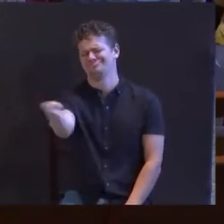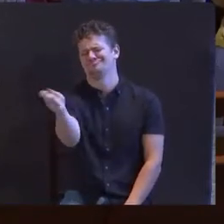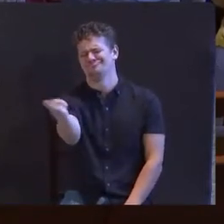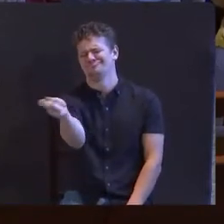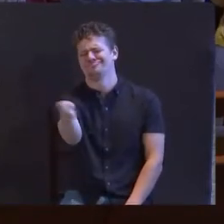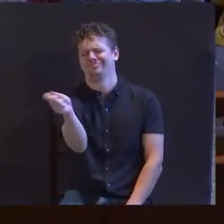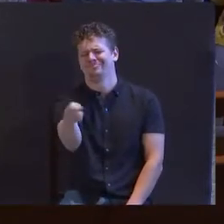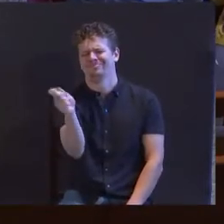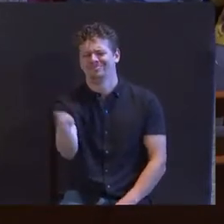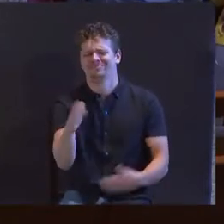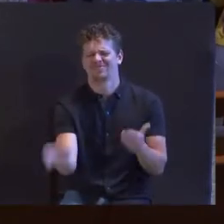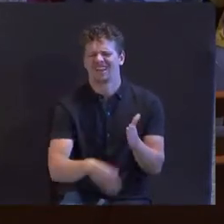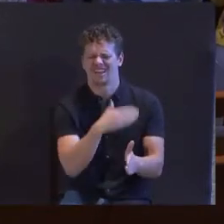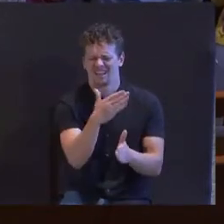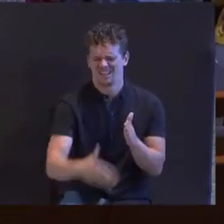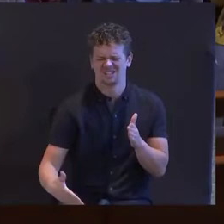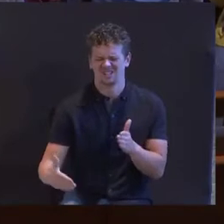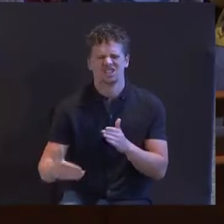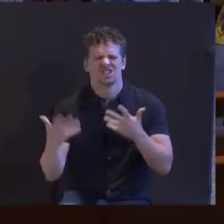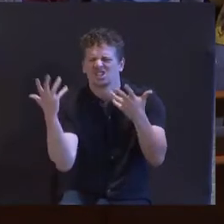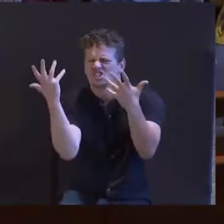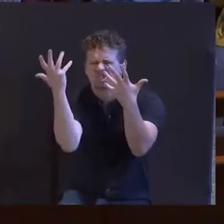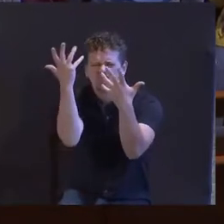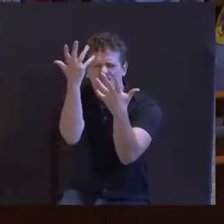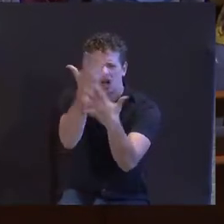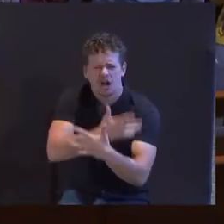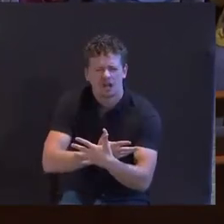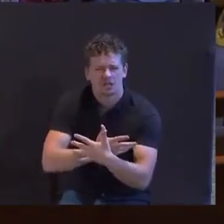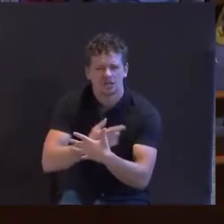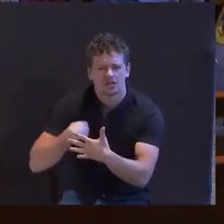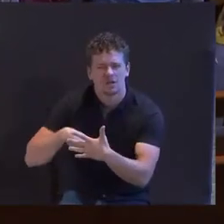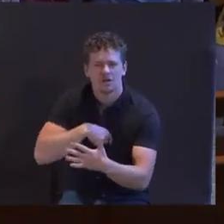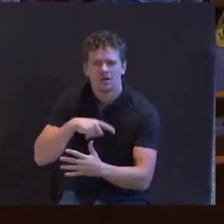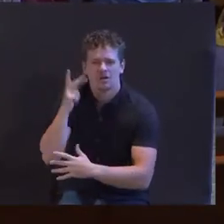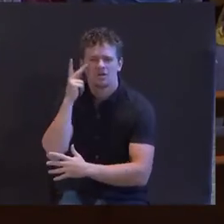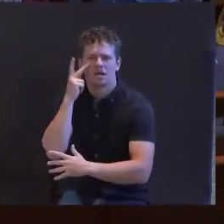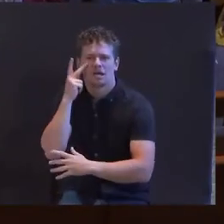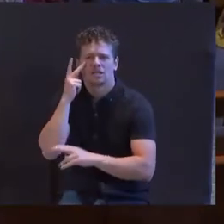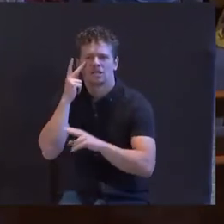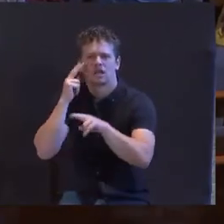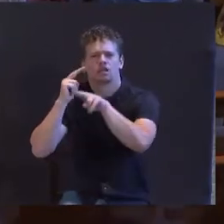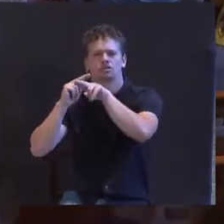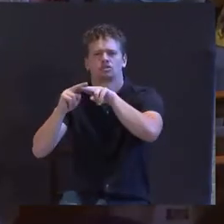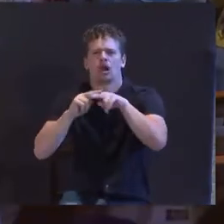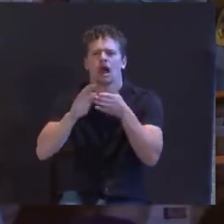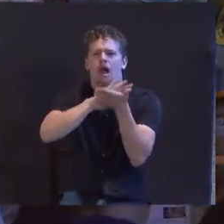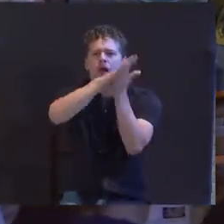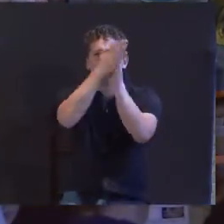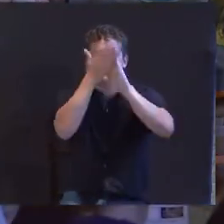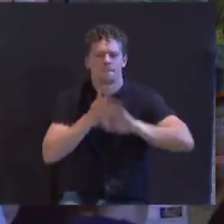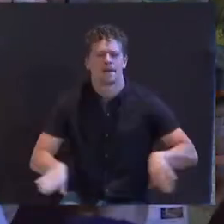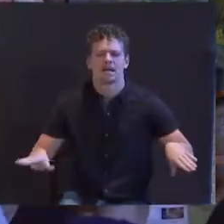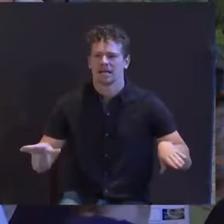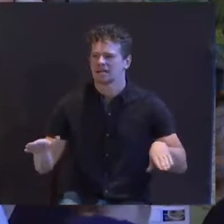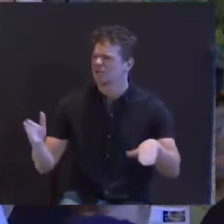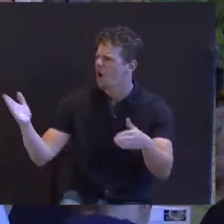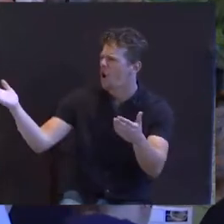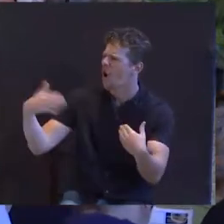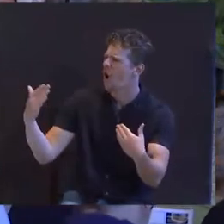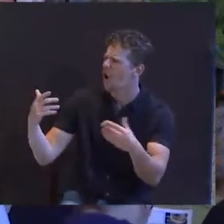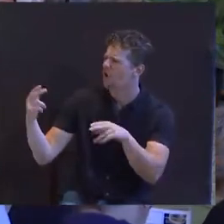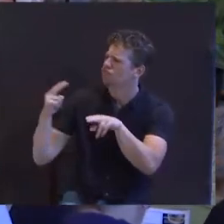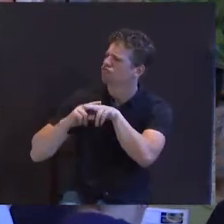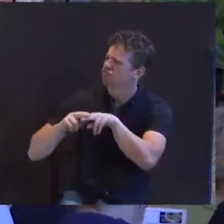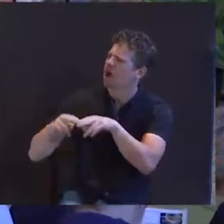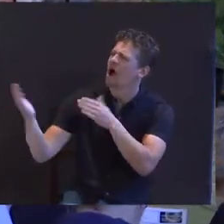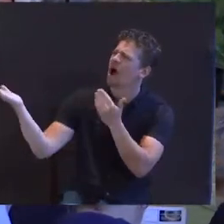the edge of darkness, there rides a peace train. Oh, peace train, take this country.